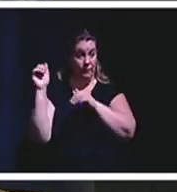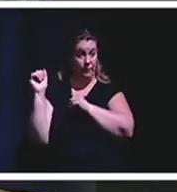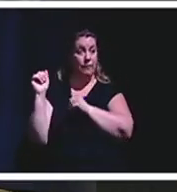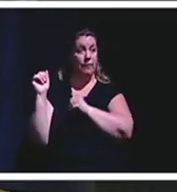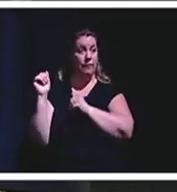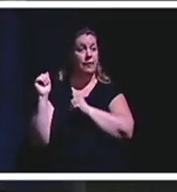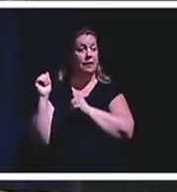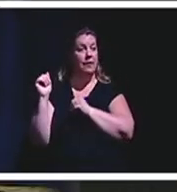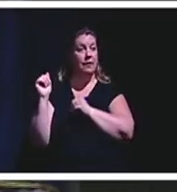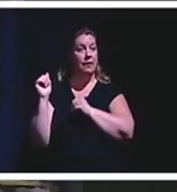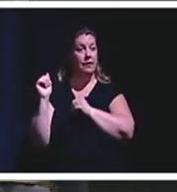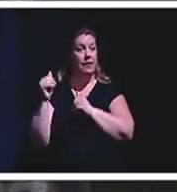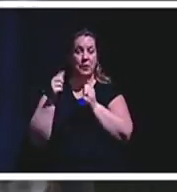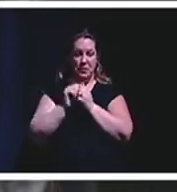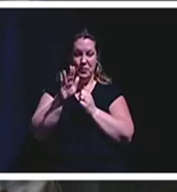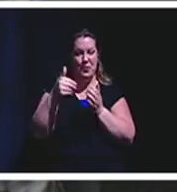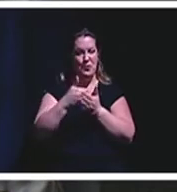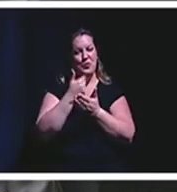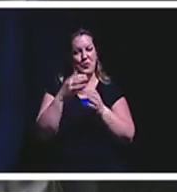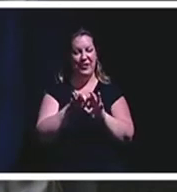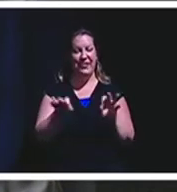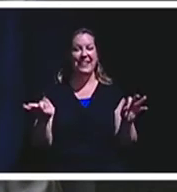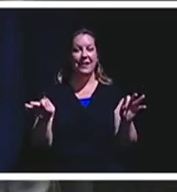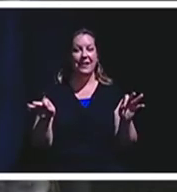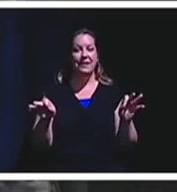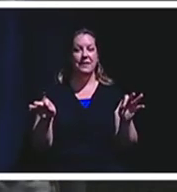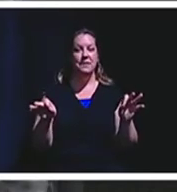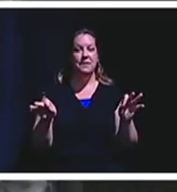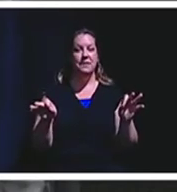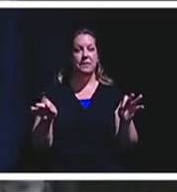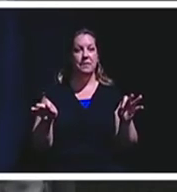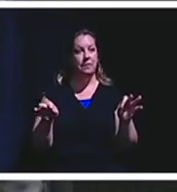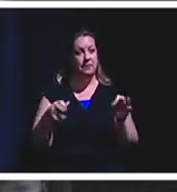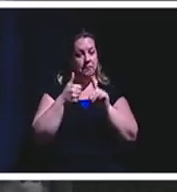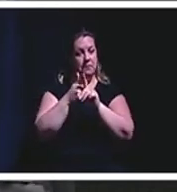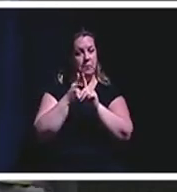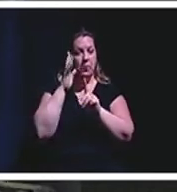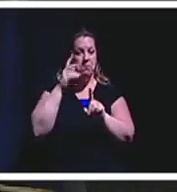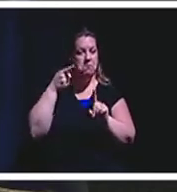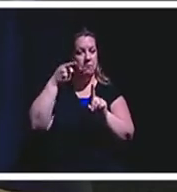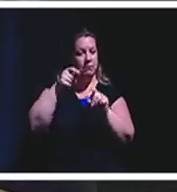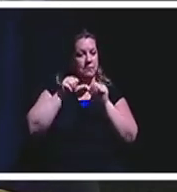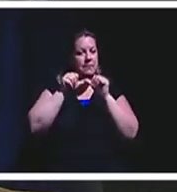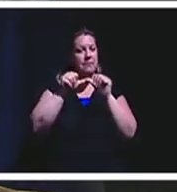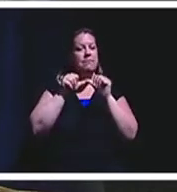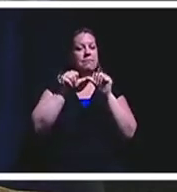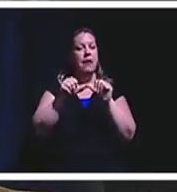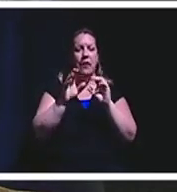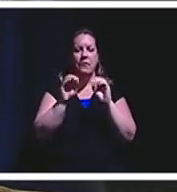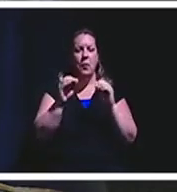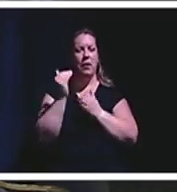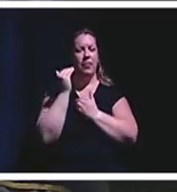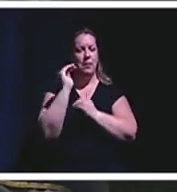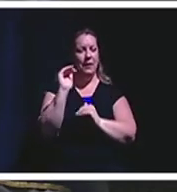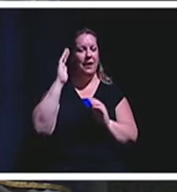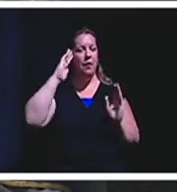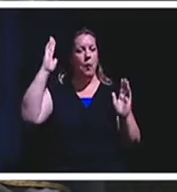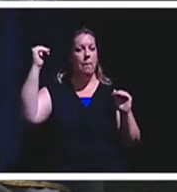armed with your new degree, you continue to have unlimited